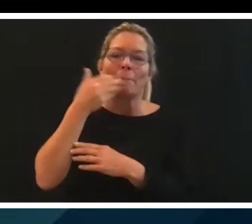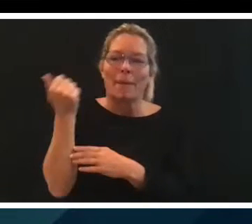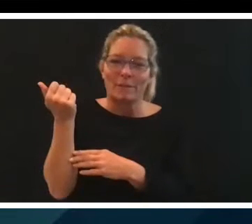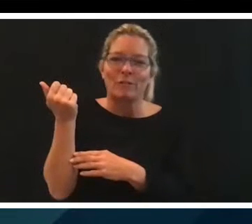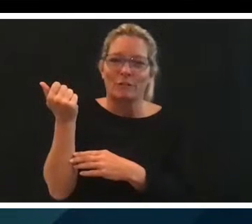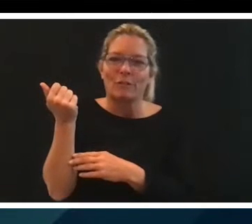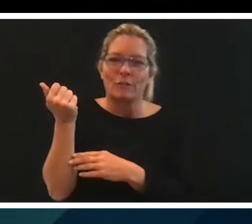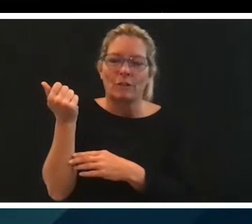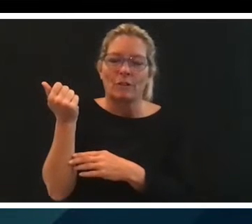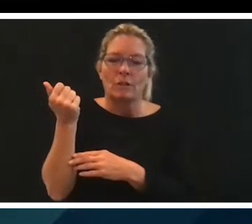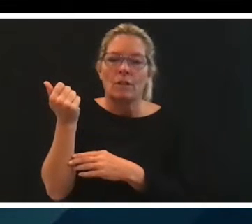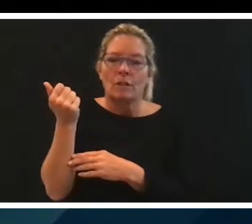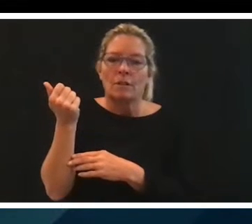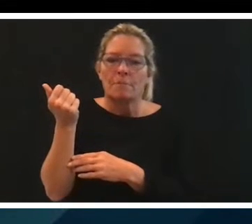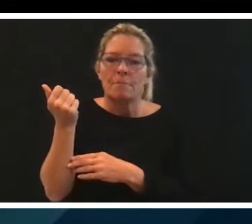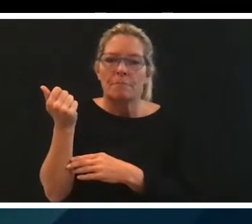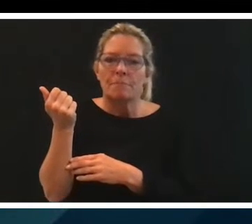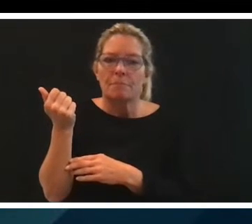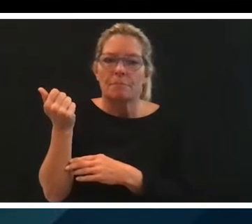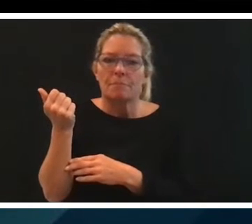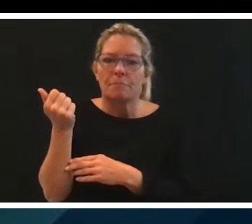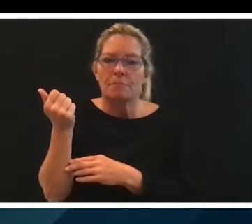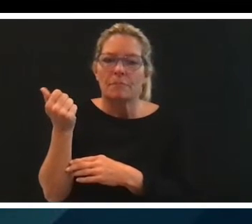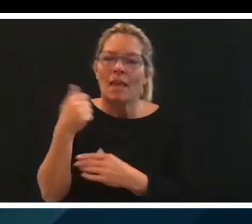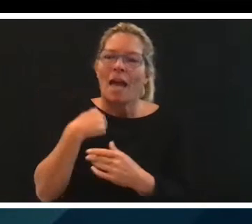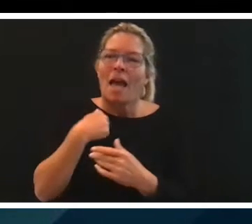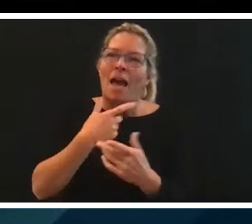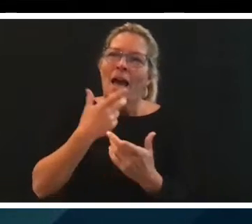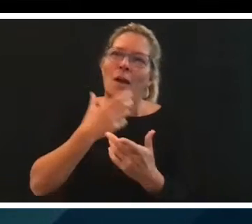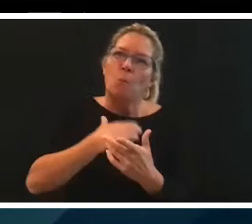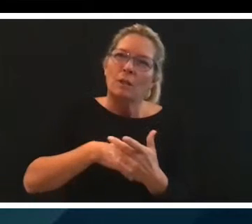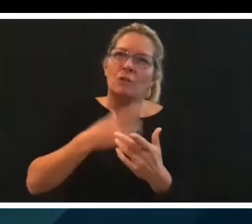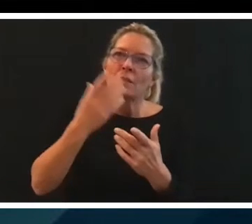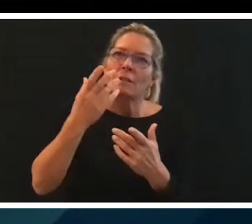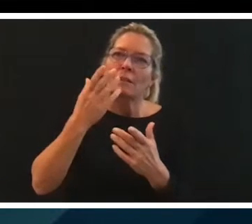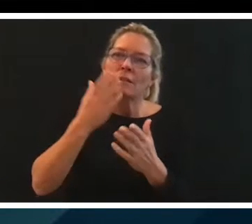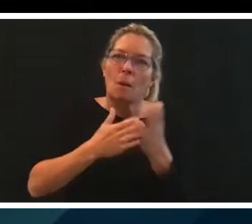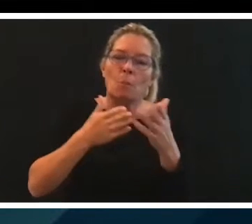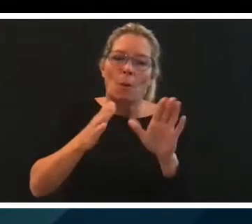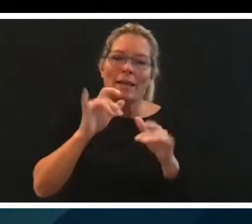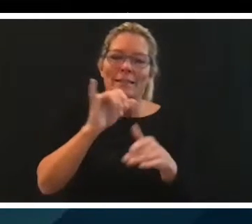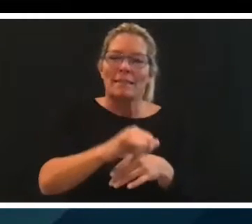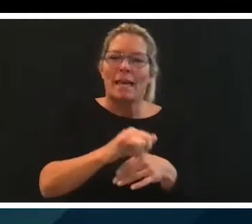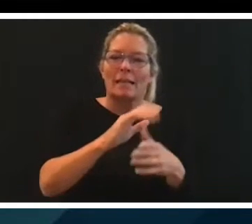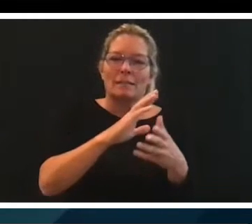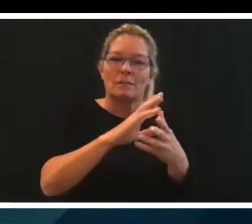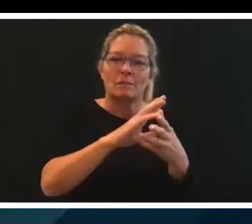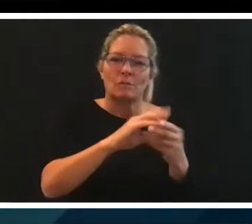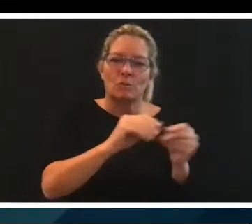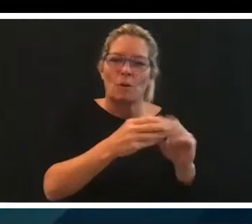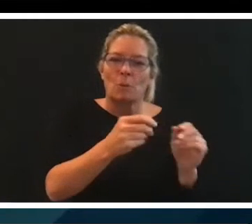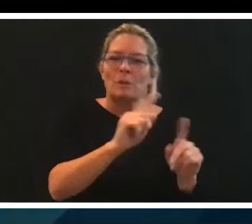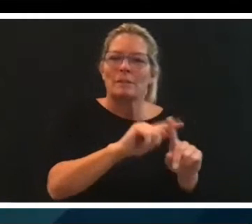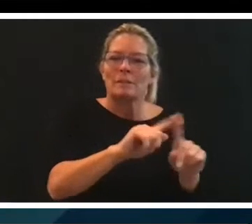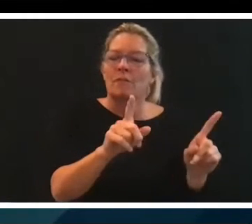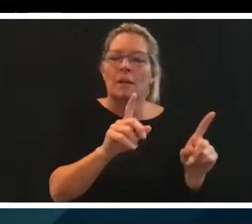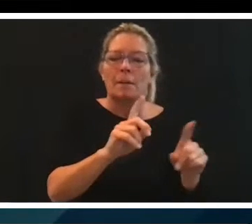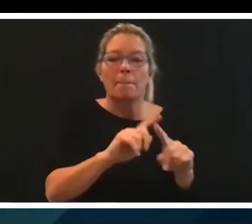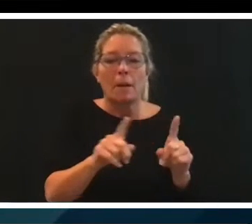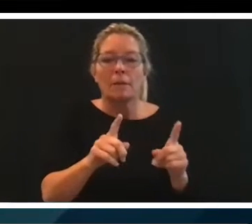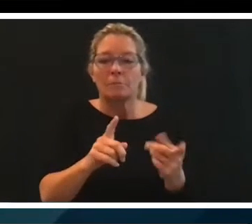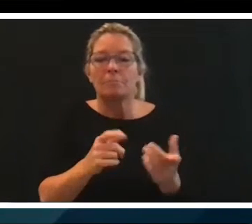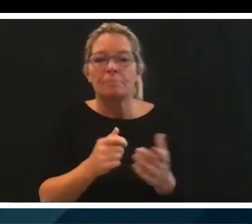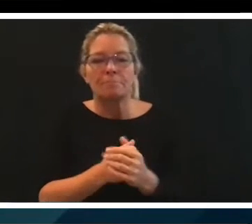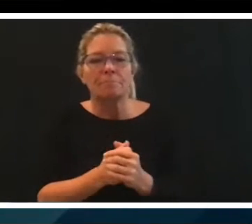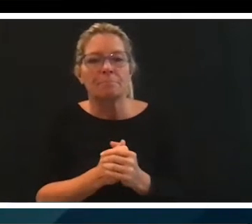I'd love for, to be different about that. But that's one of my earliest memories is finding that out. You know what's And interesting? Sorry